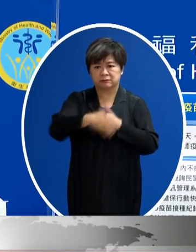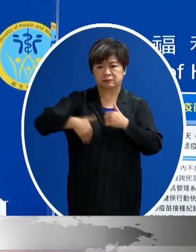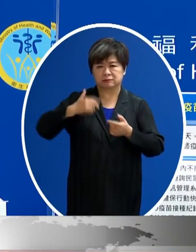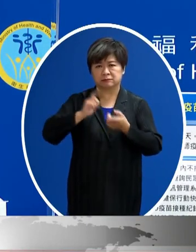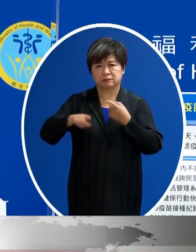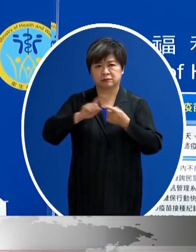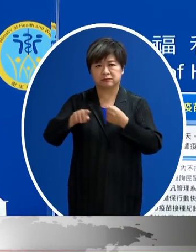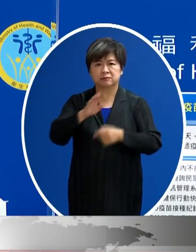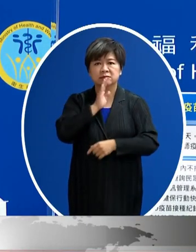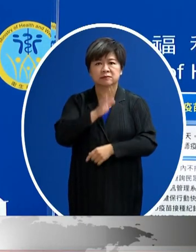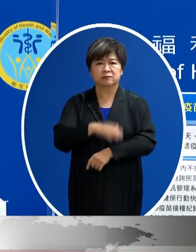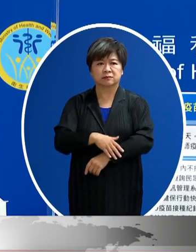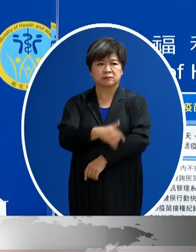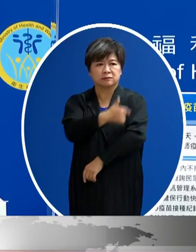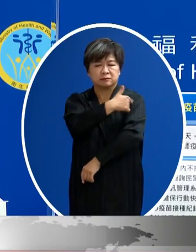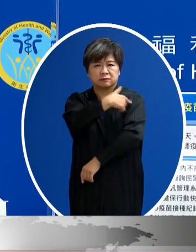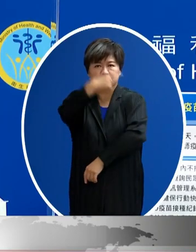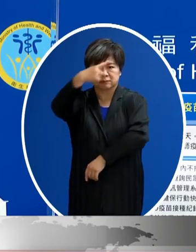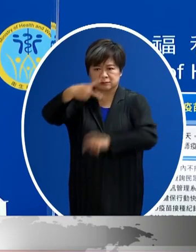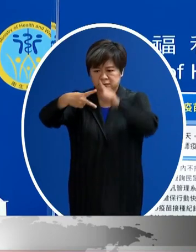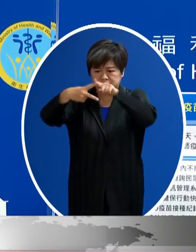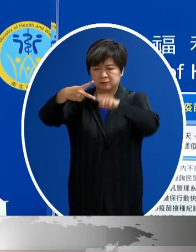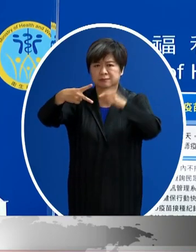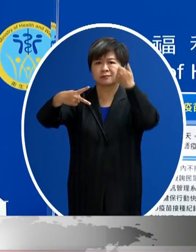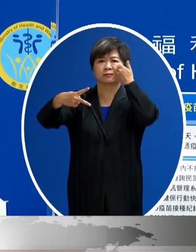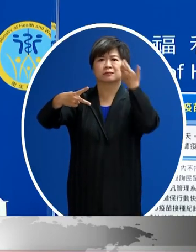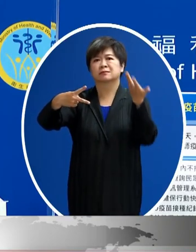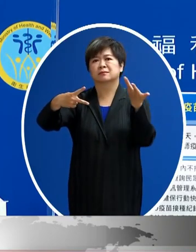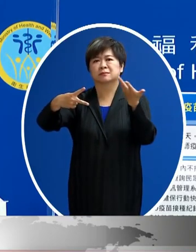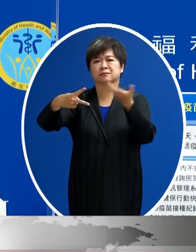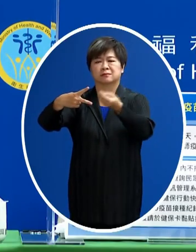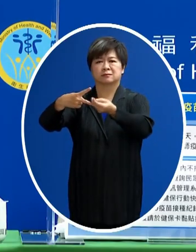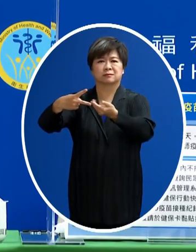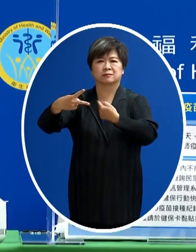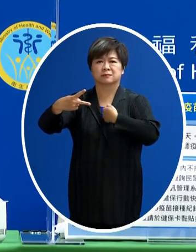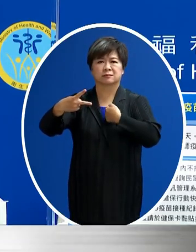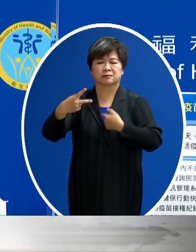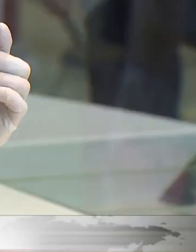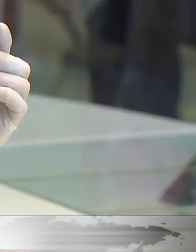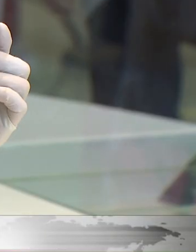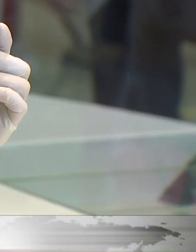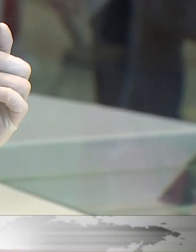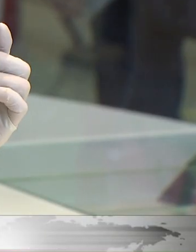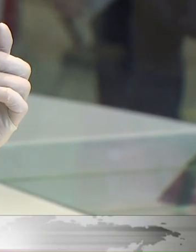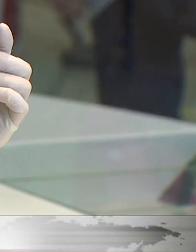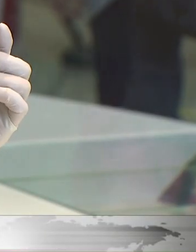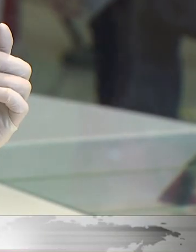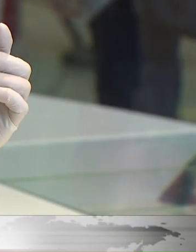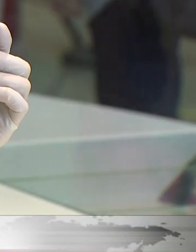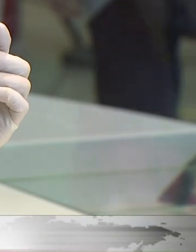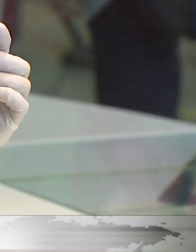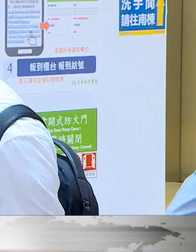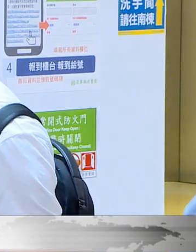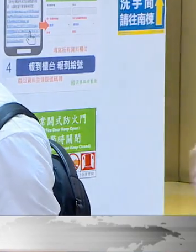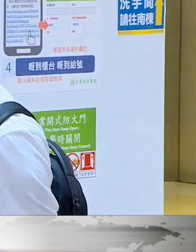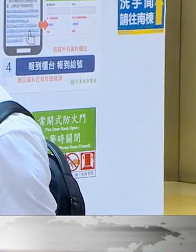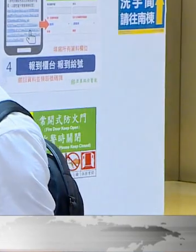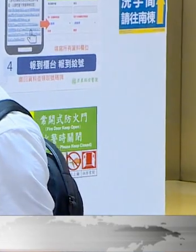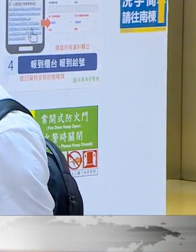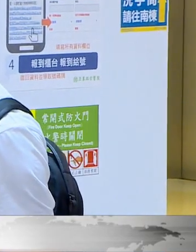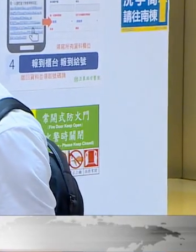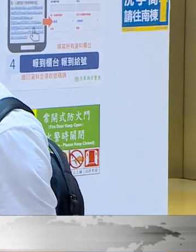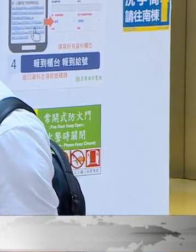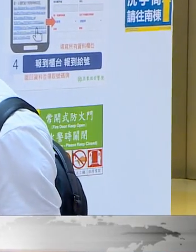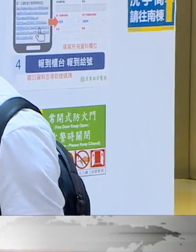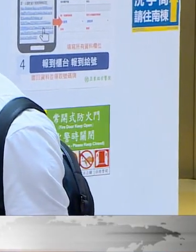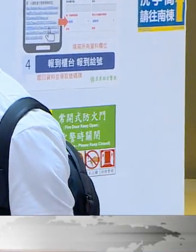around these incidents and exactly which vaccine caused it, we separate by 7 days. Experts advise that the risk of vaccination mistakes